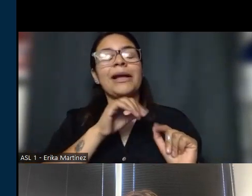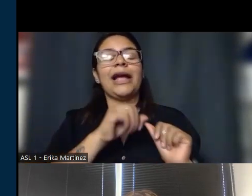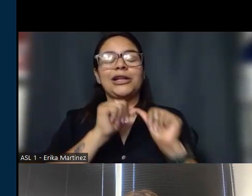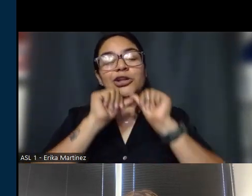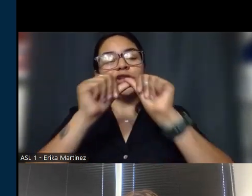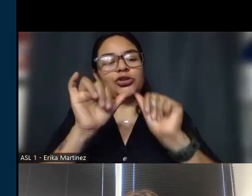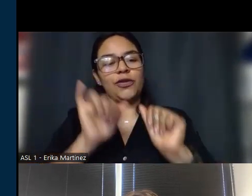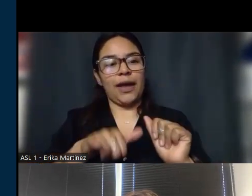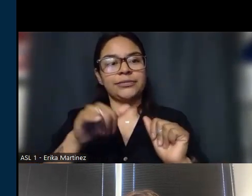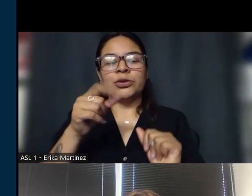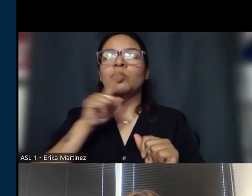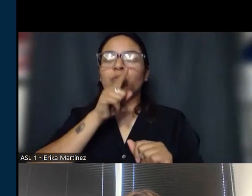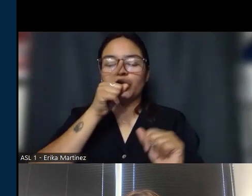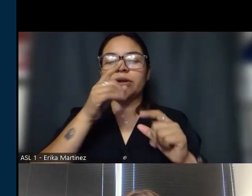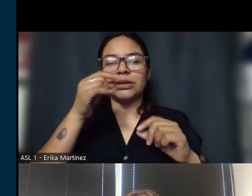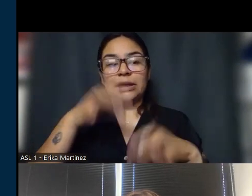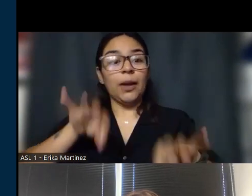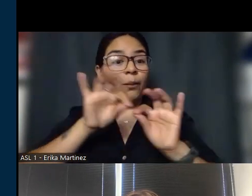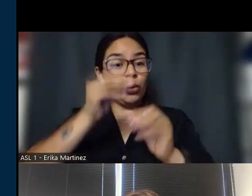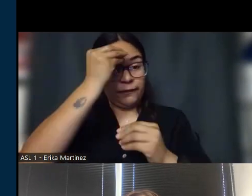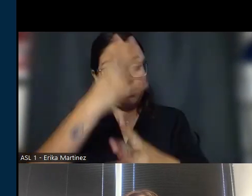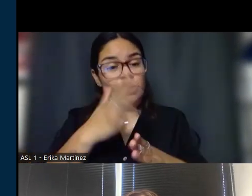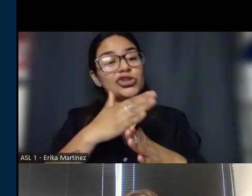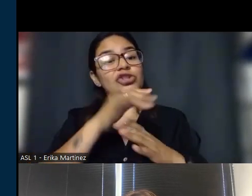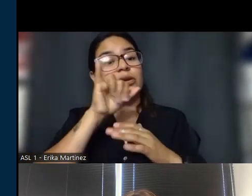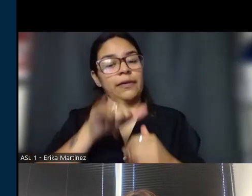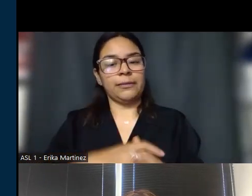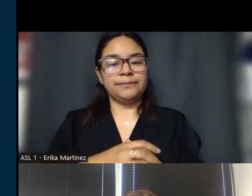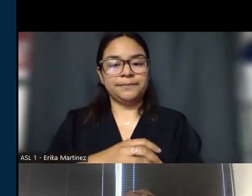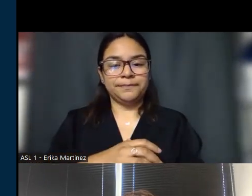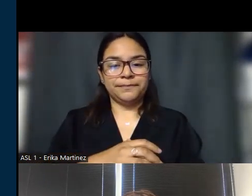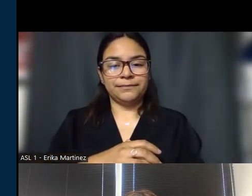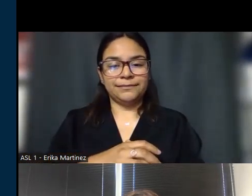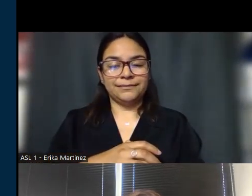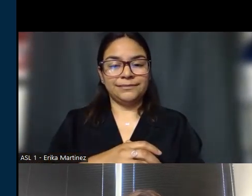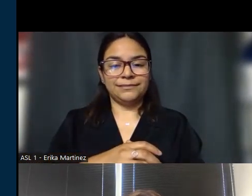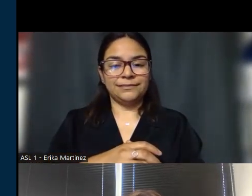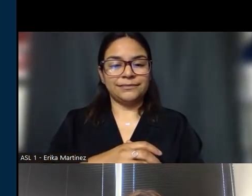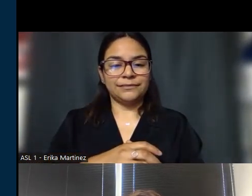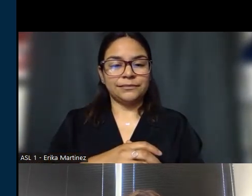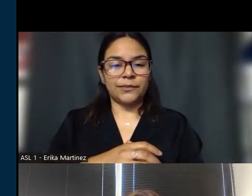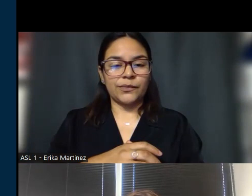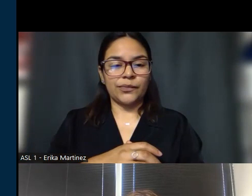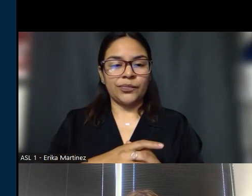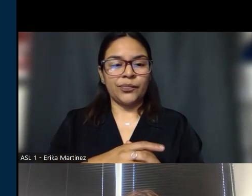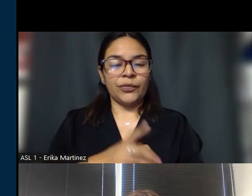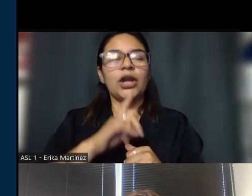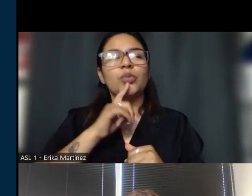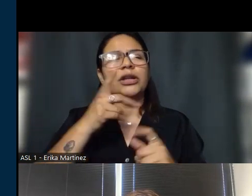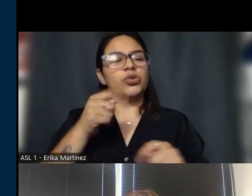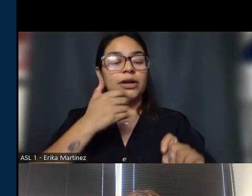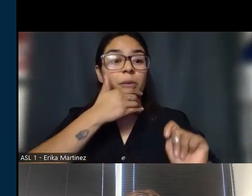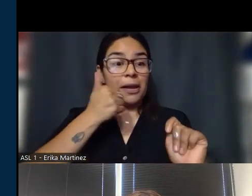this critical information and just seeing what rich resources already exist and further enriching our communities with